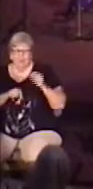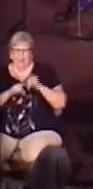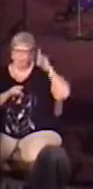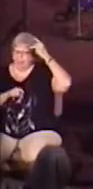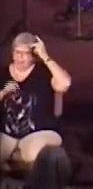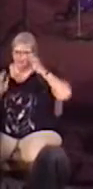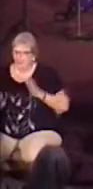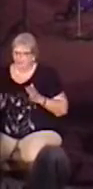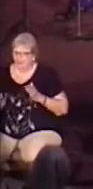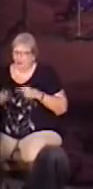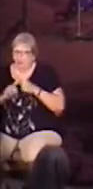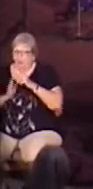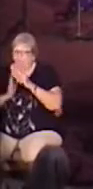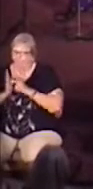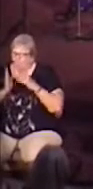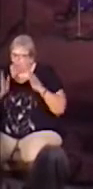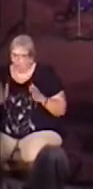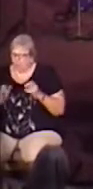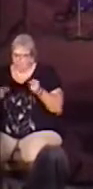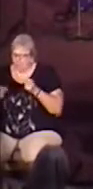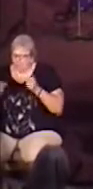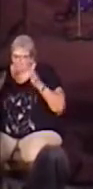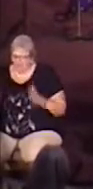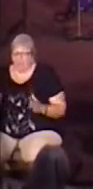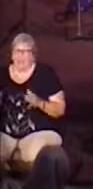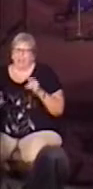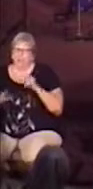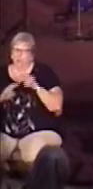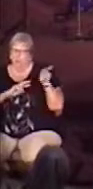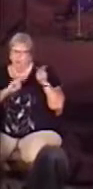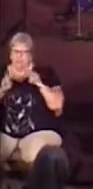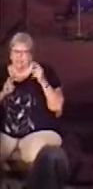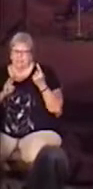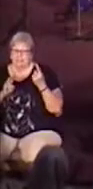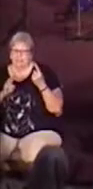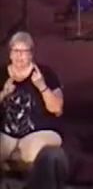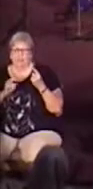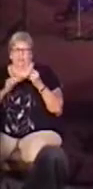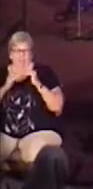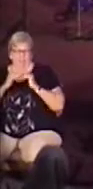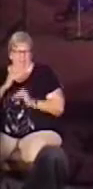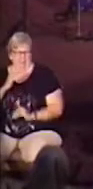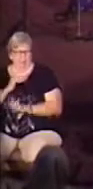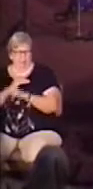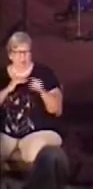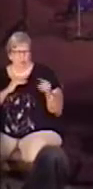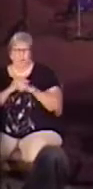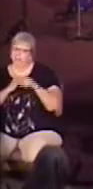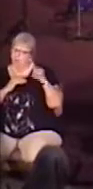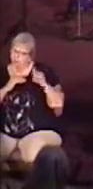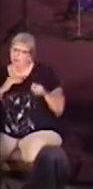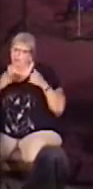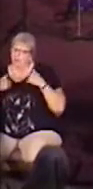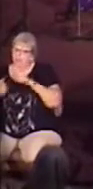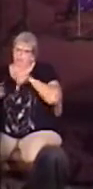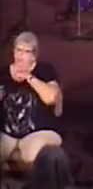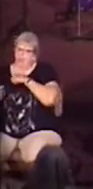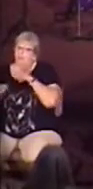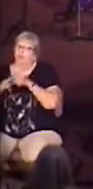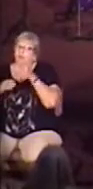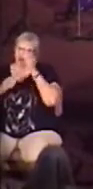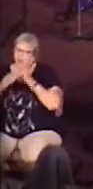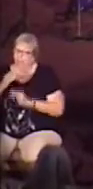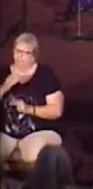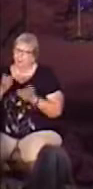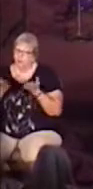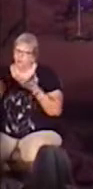Think of yourself as a ruler. And you look at somebody that is so much farther below you, and you have to have the attitude of a humble servant.